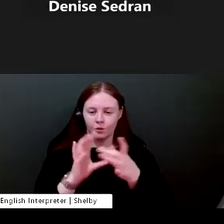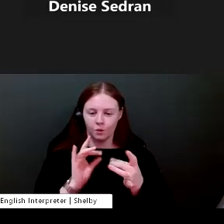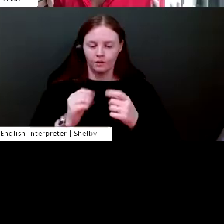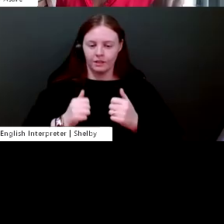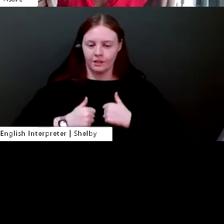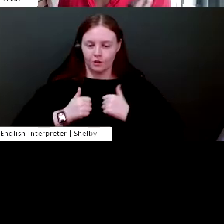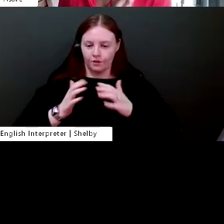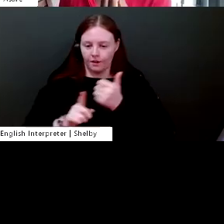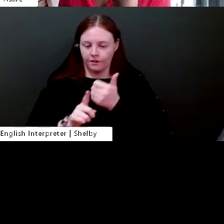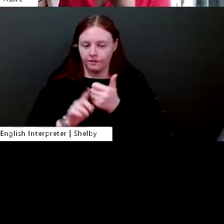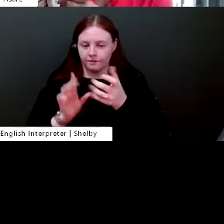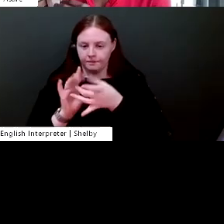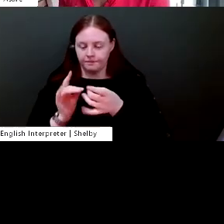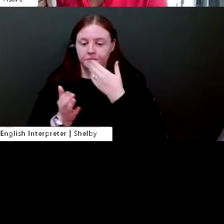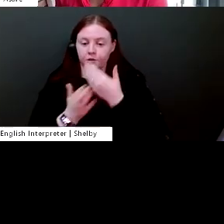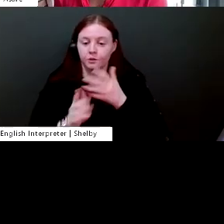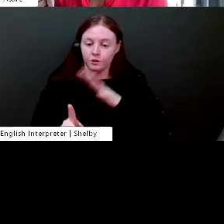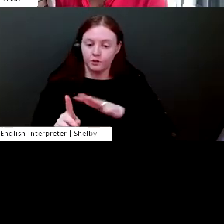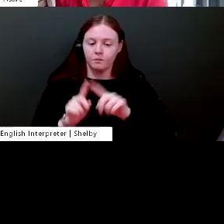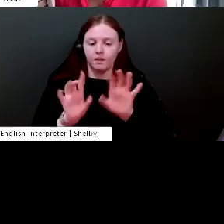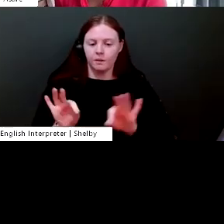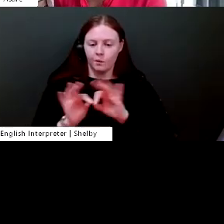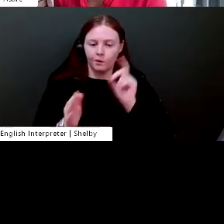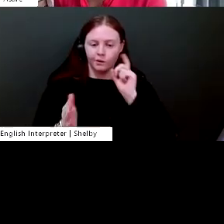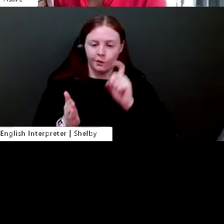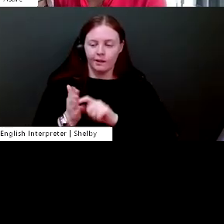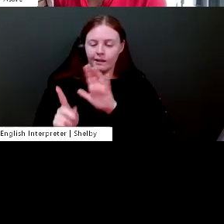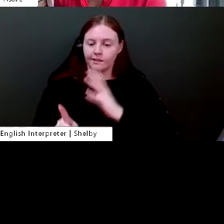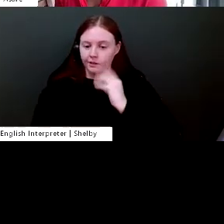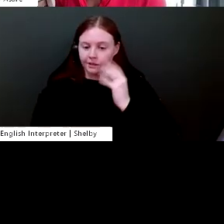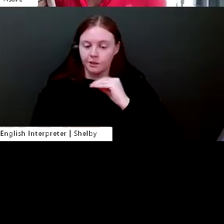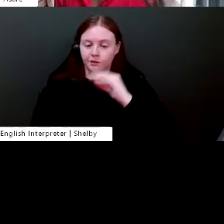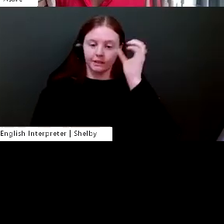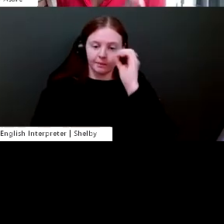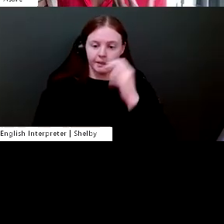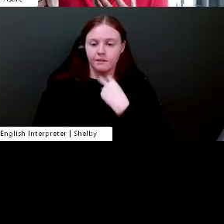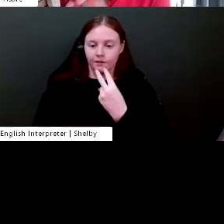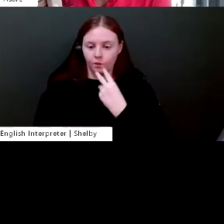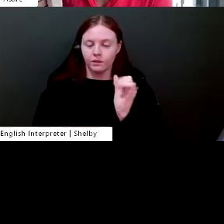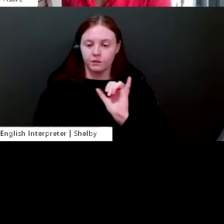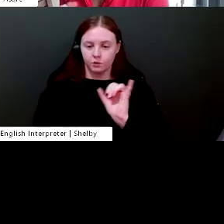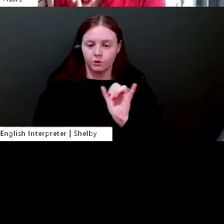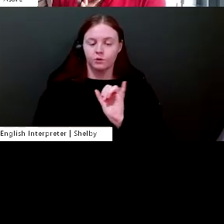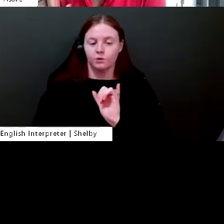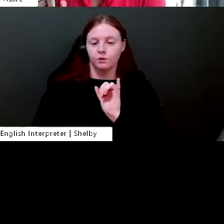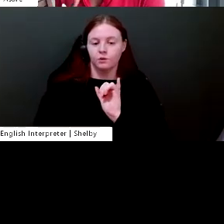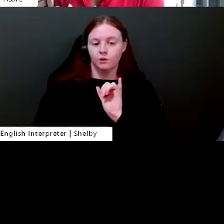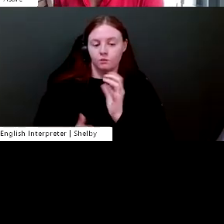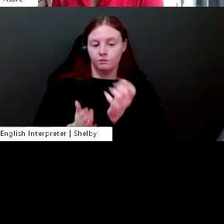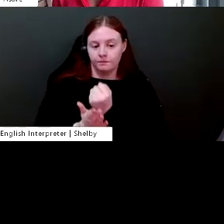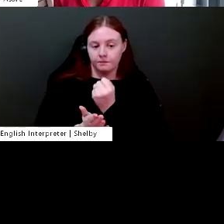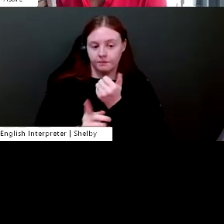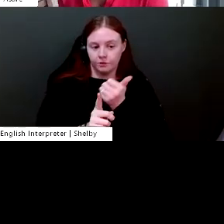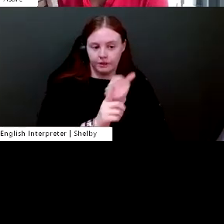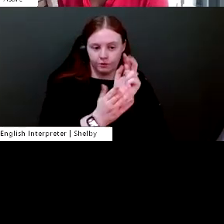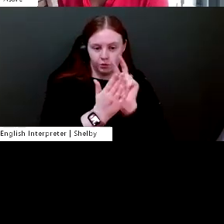but also to hear survivors' voices and experiences. And so definitely give folks a little bit of time to read these